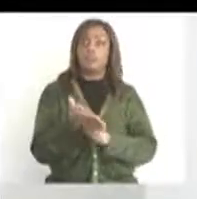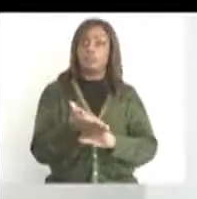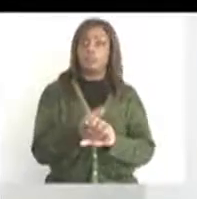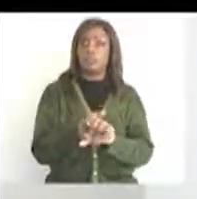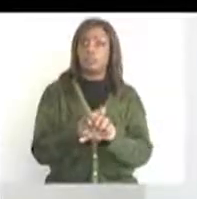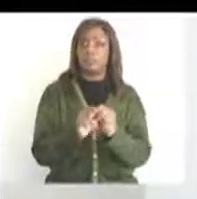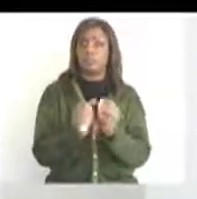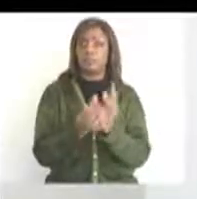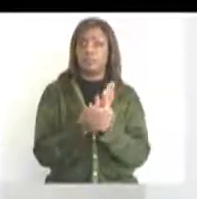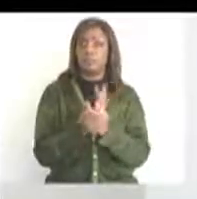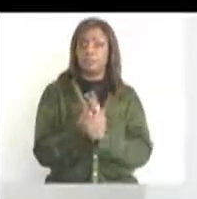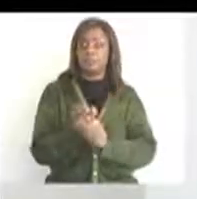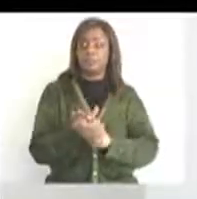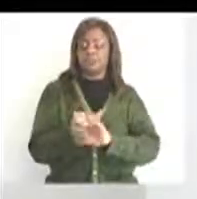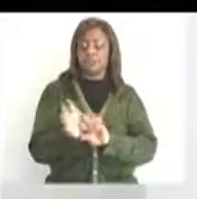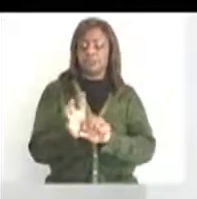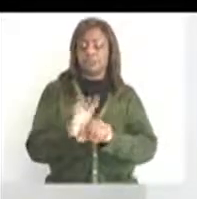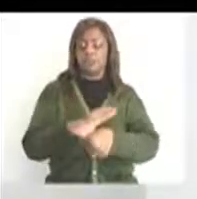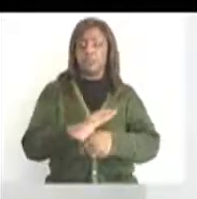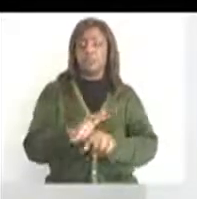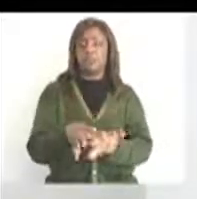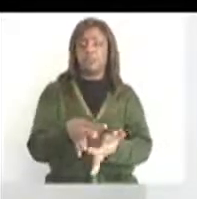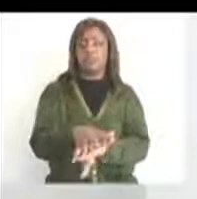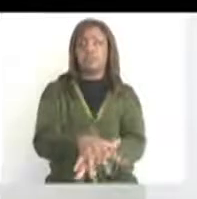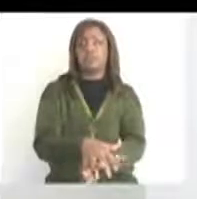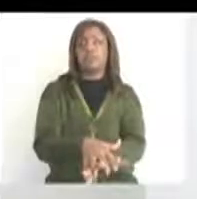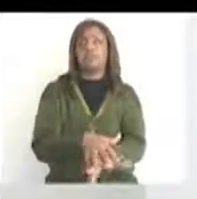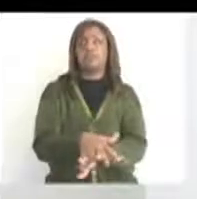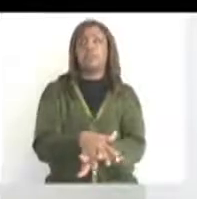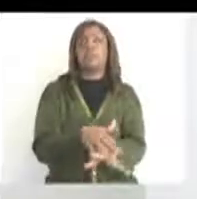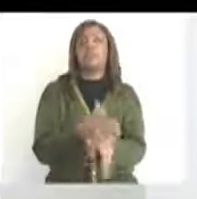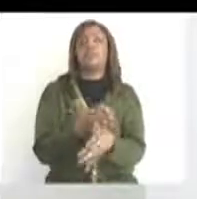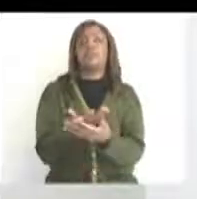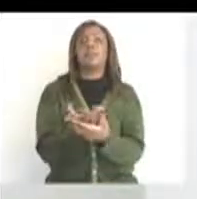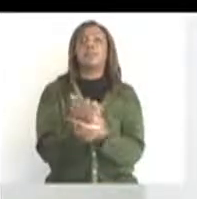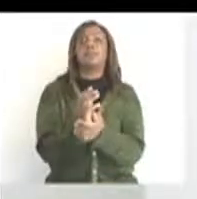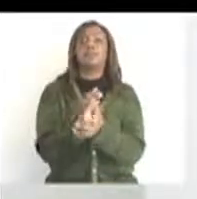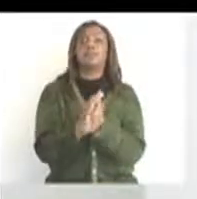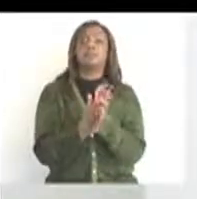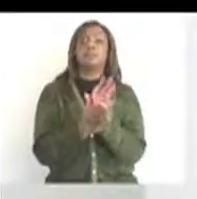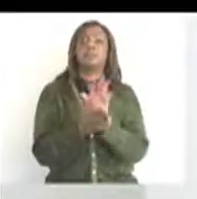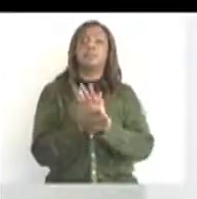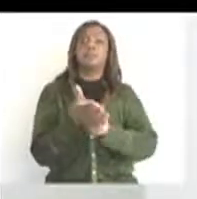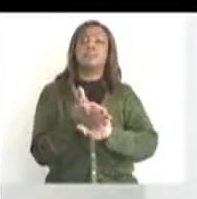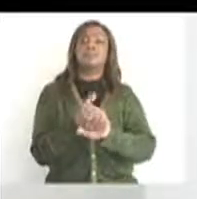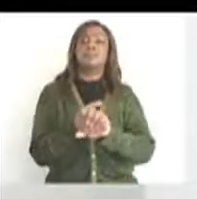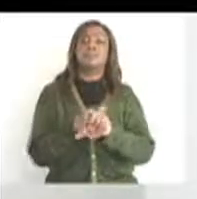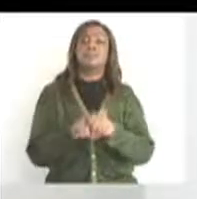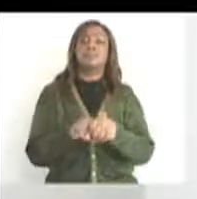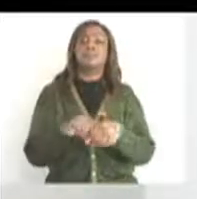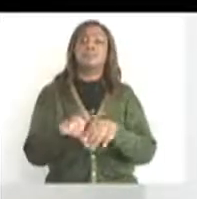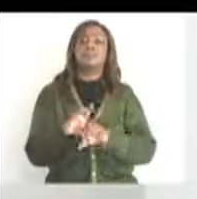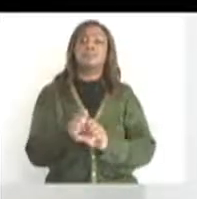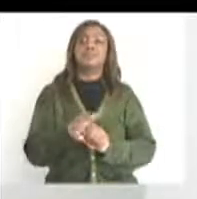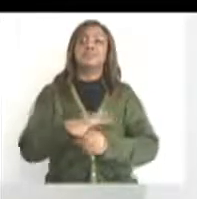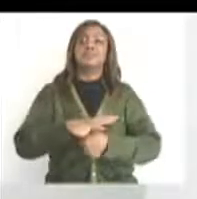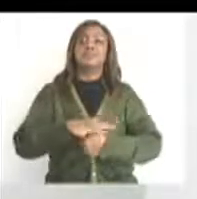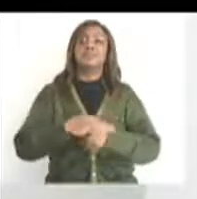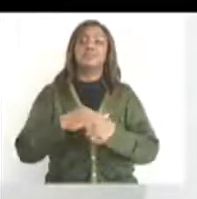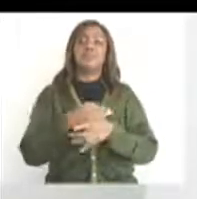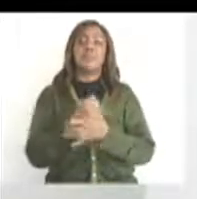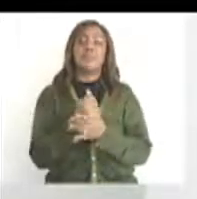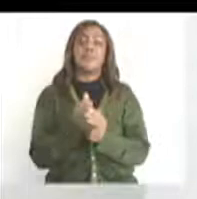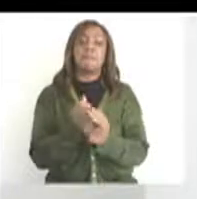thoroughly between the fingers, behind the hands, Chanel, the thumb.